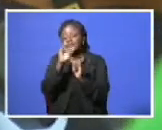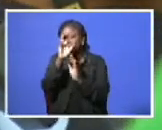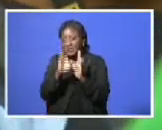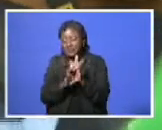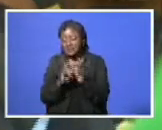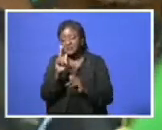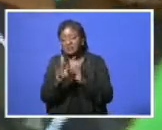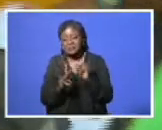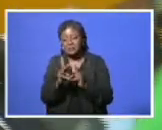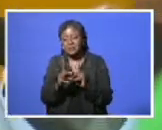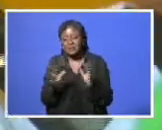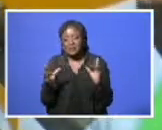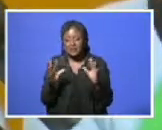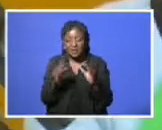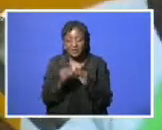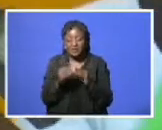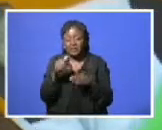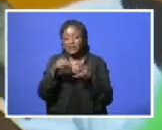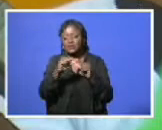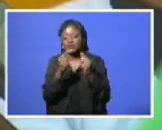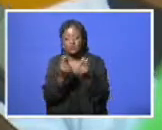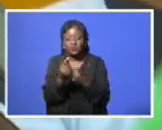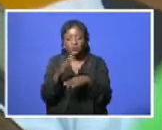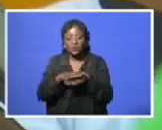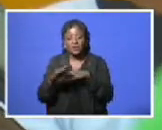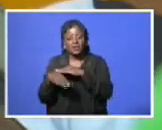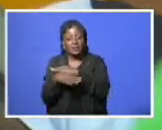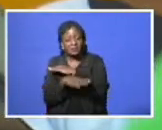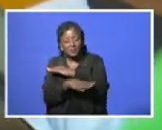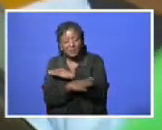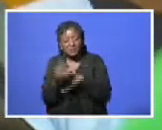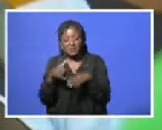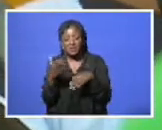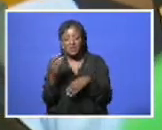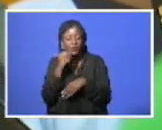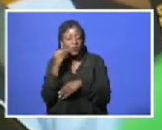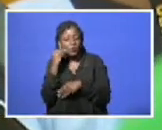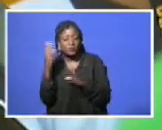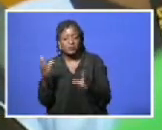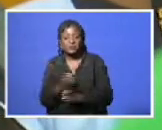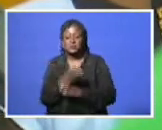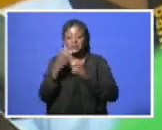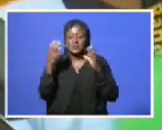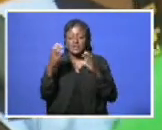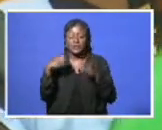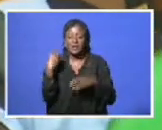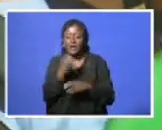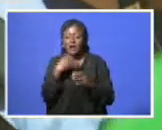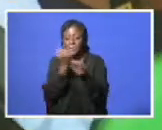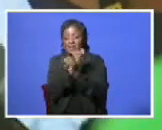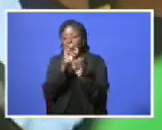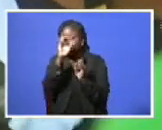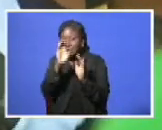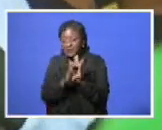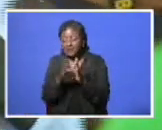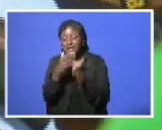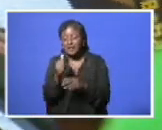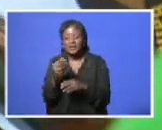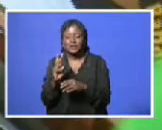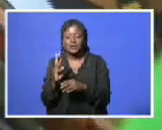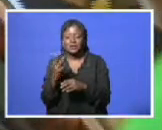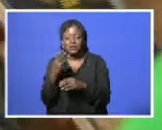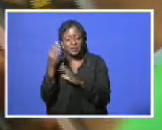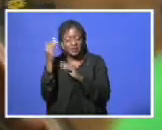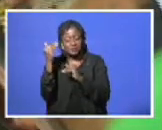folks would have gotten together in groups on beaches, in their homes, celebrating our independence. And obviously, we would have